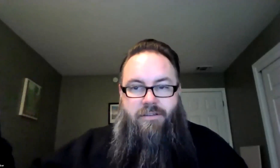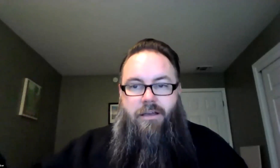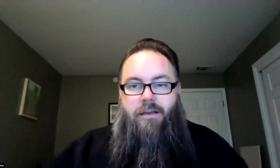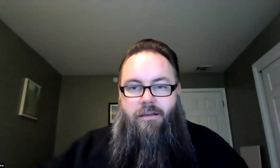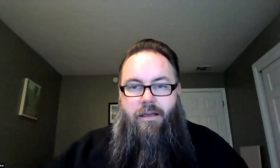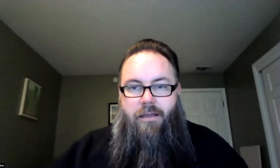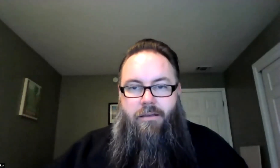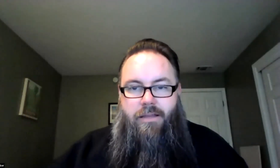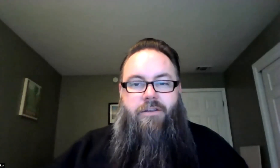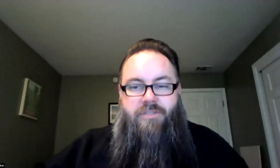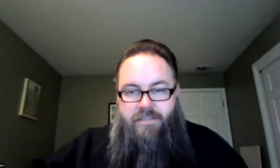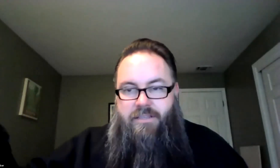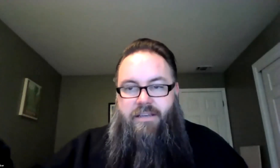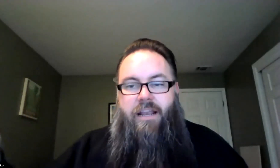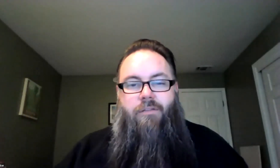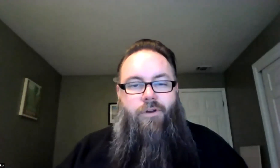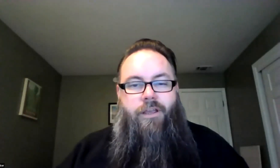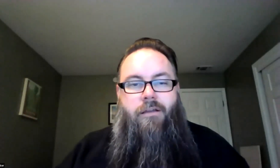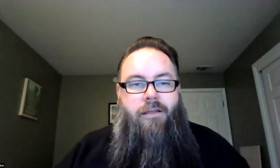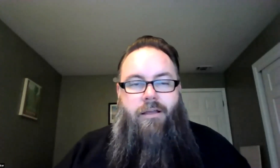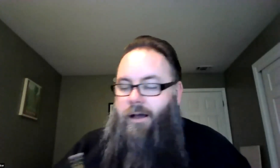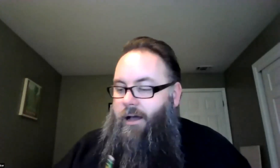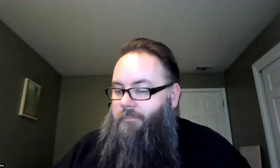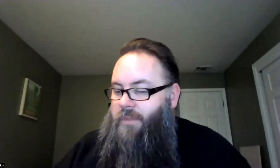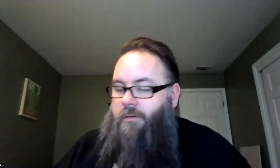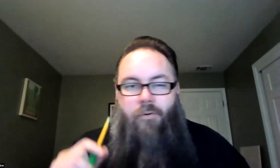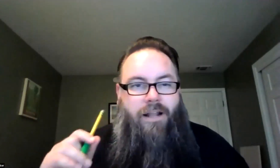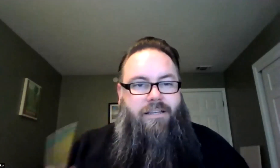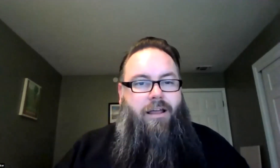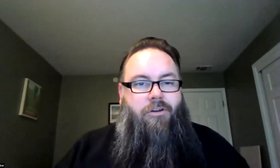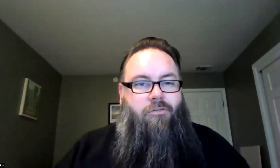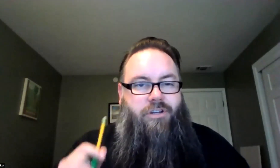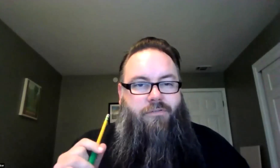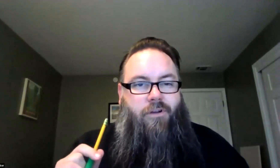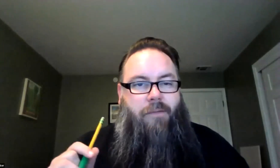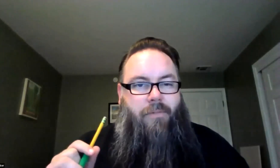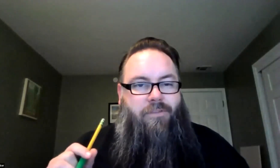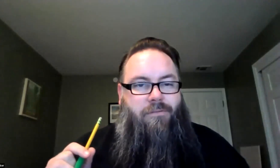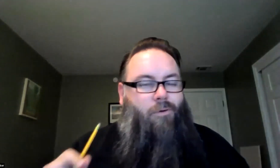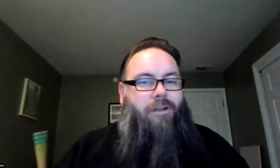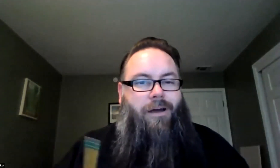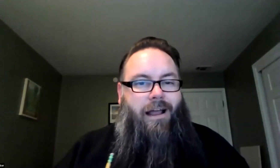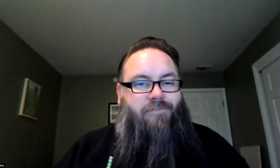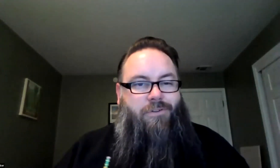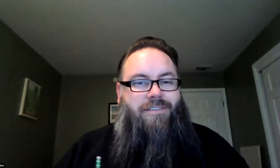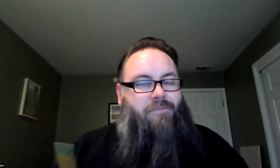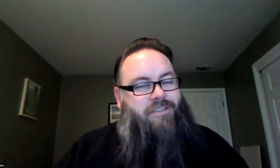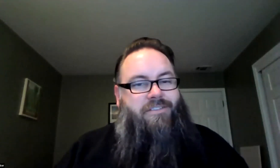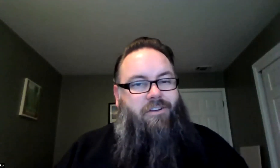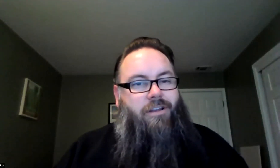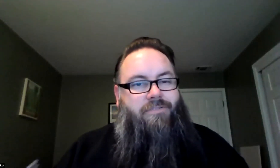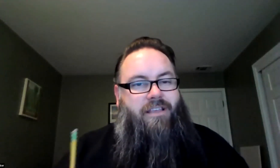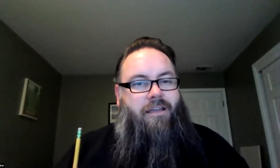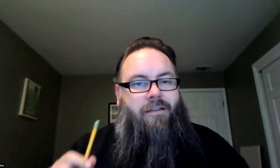largest diagnosis in the state of California. But what I did not know, Jennifer, and I met with Lori about it afterwards because